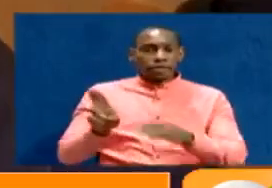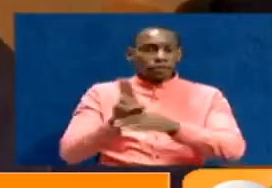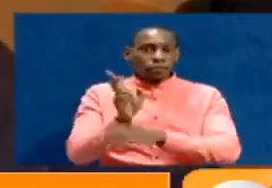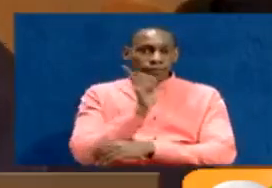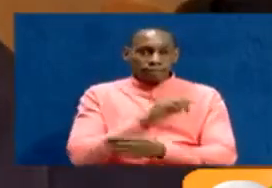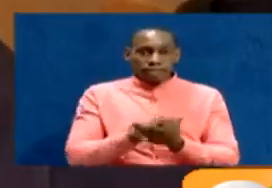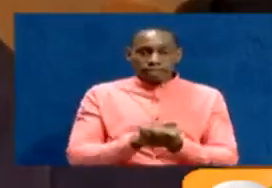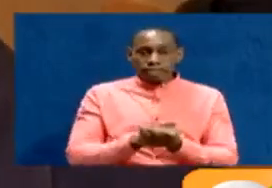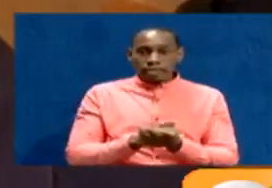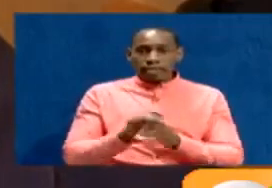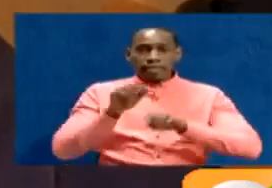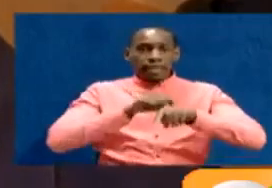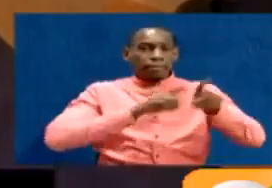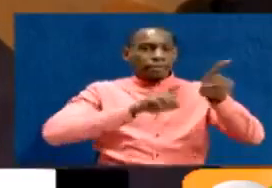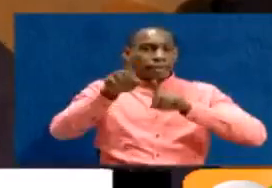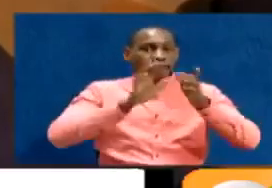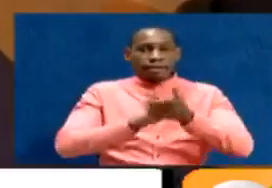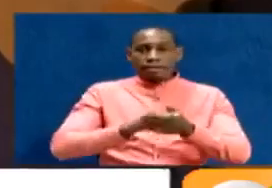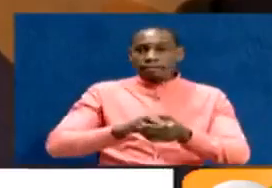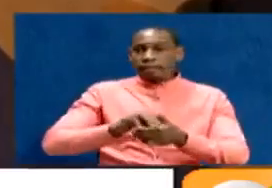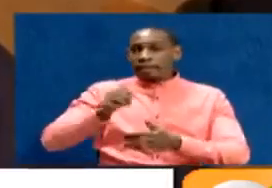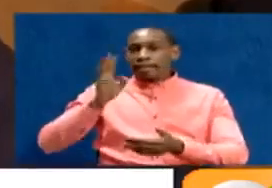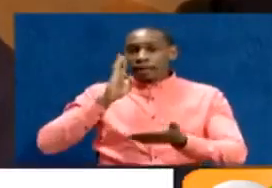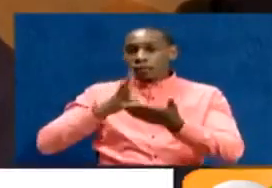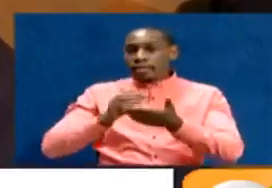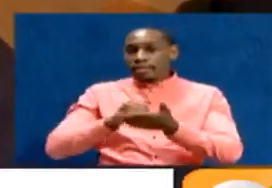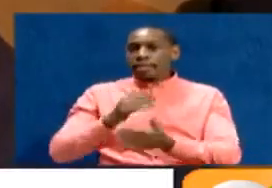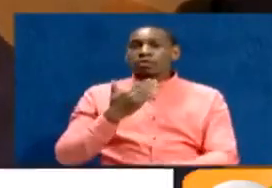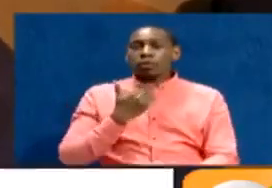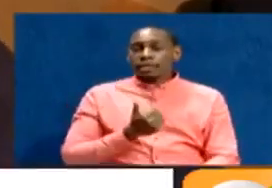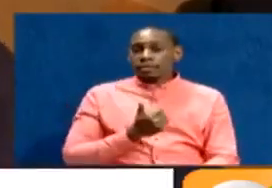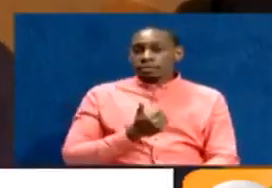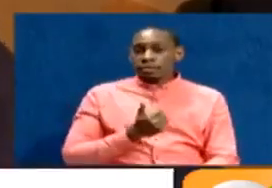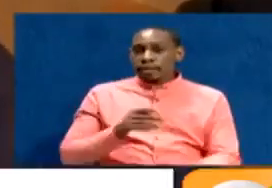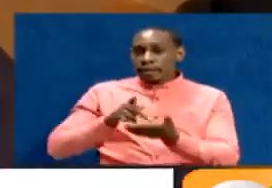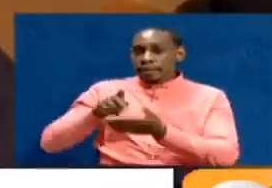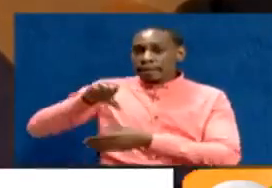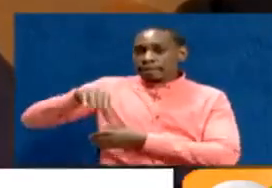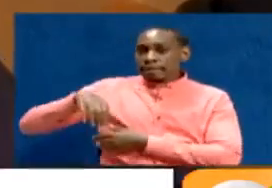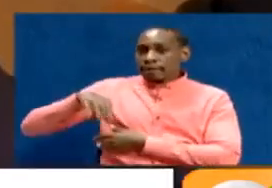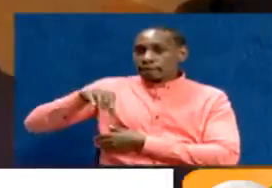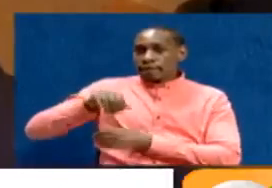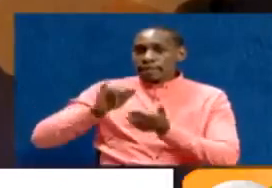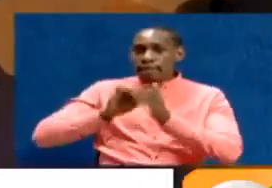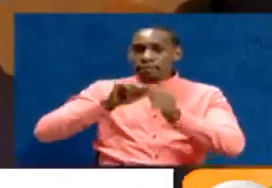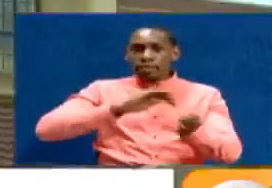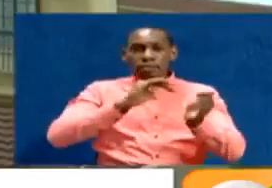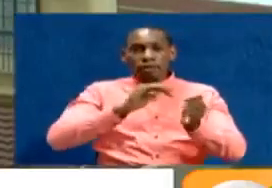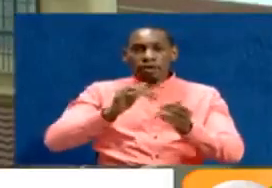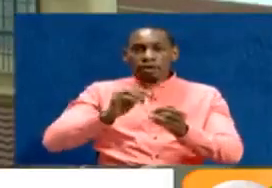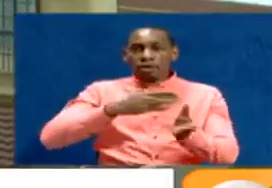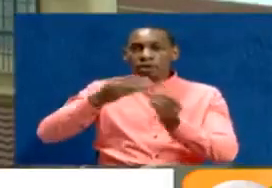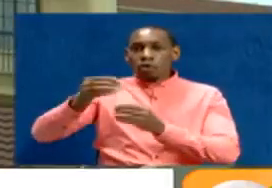nimeitumia kwa barabara. Mara wale witness wangu walikuwa wanataka niwalipie fare ili waende